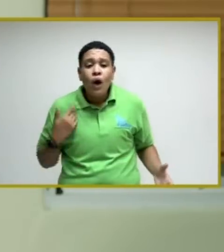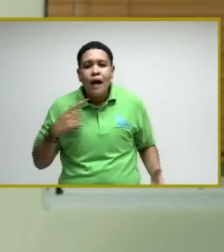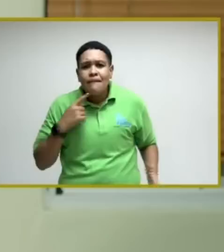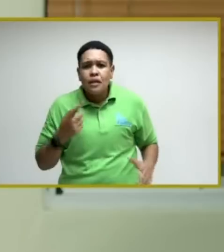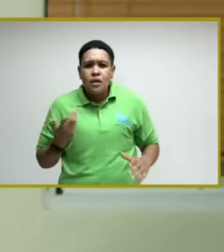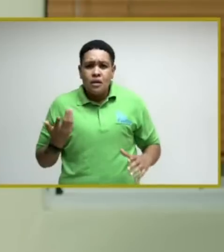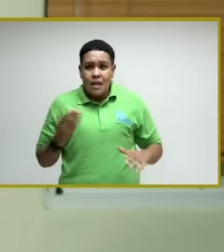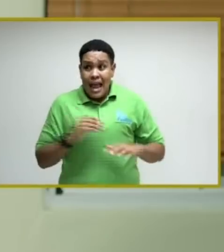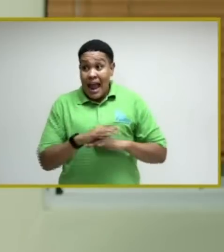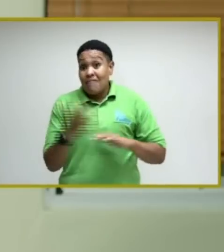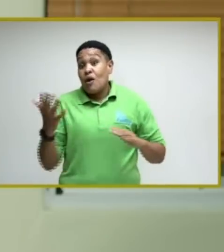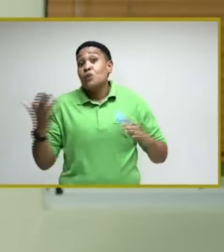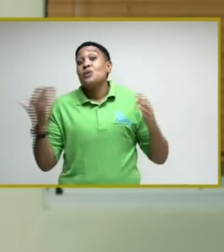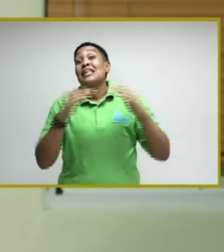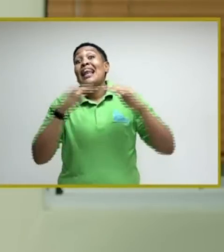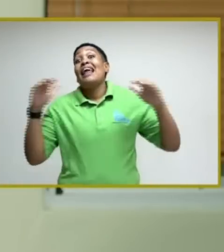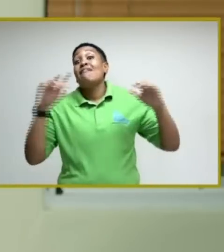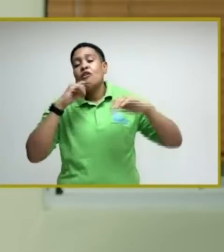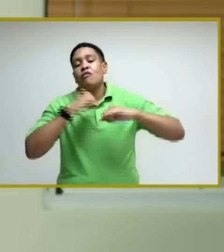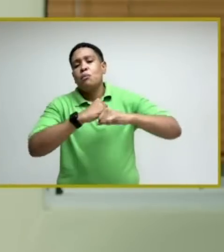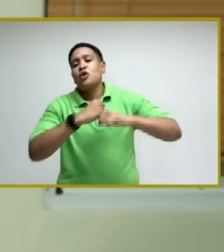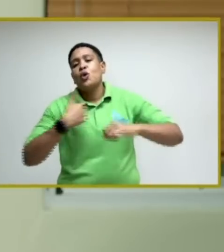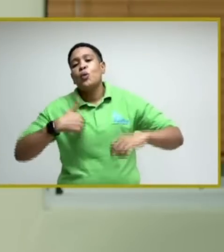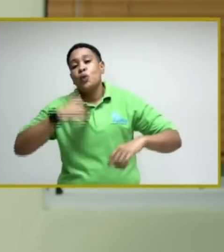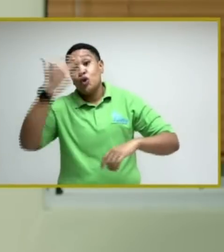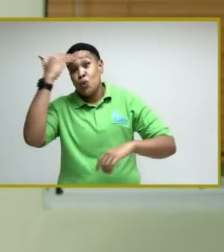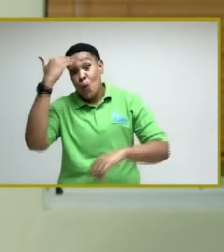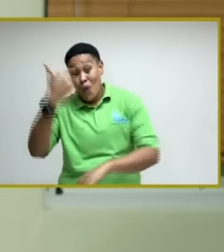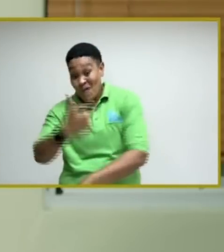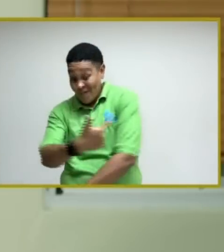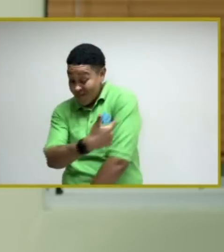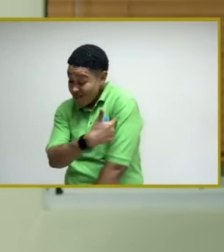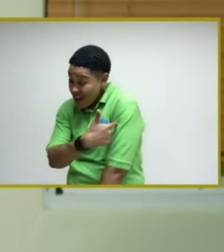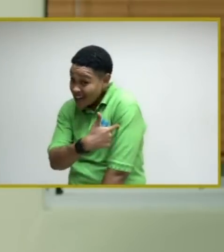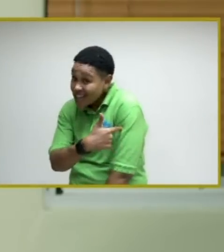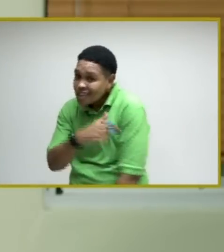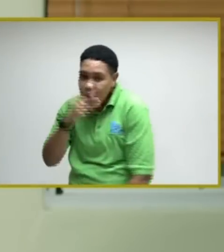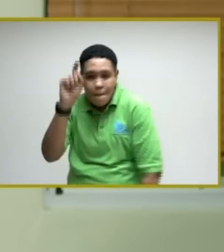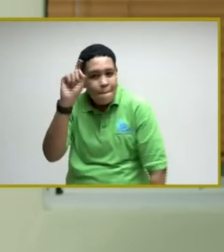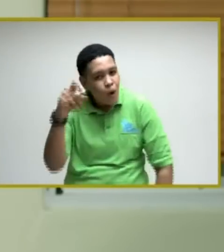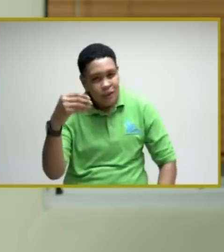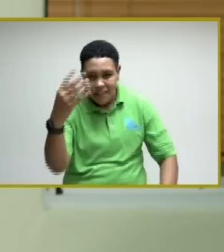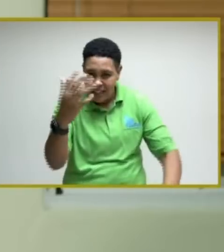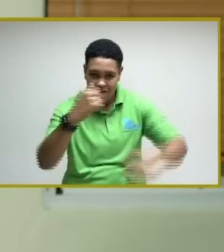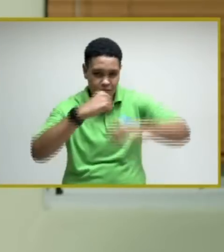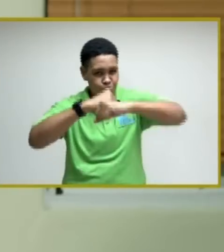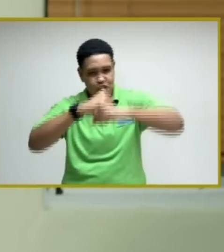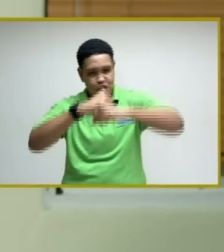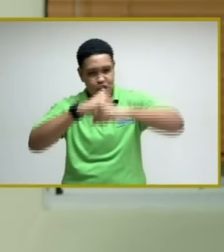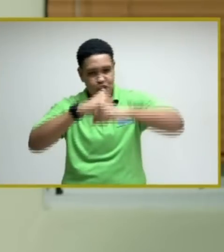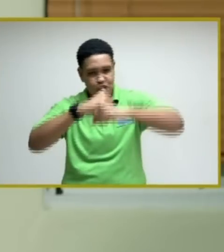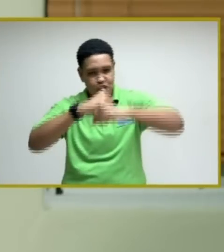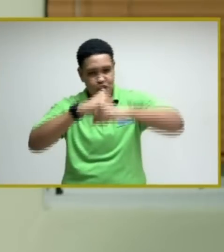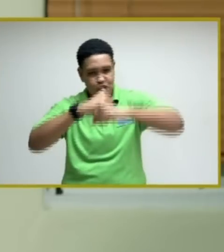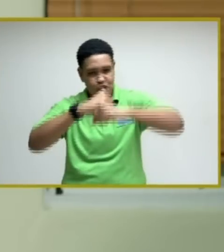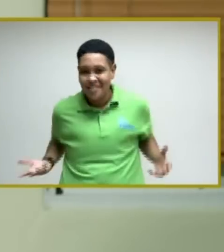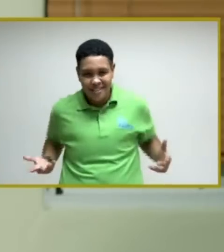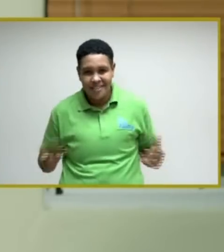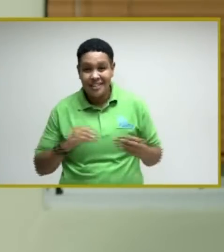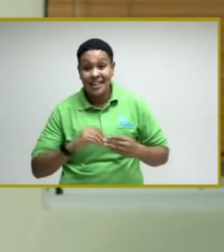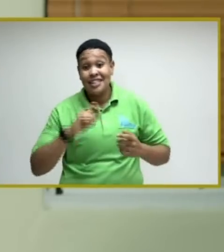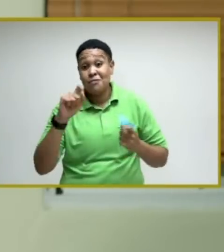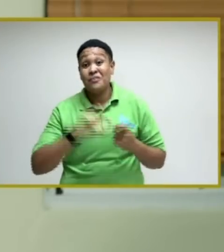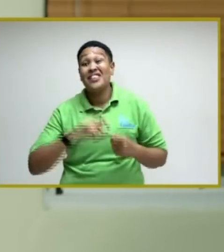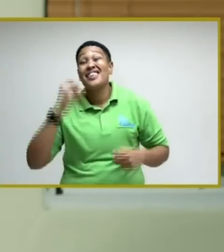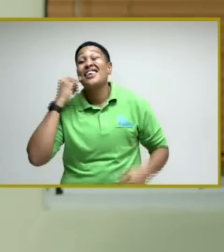we do know is that vaccination does afford protection, and in particular, even if